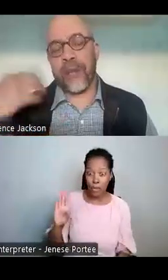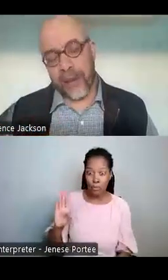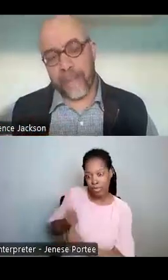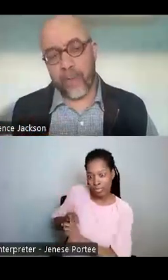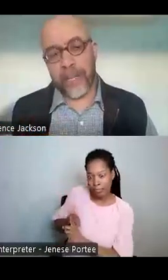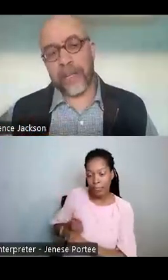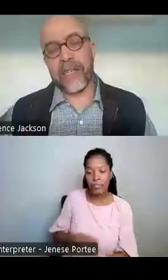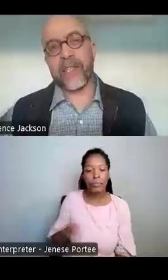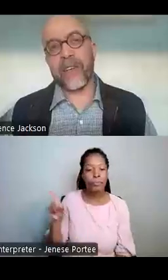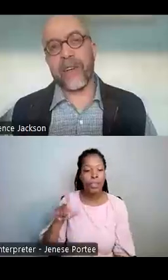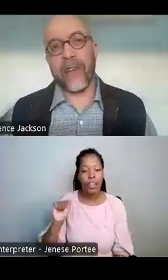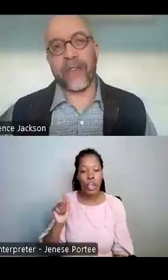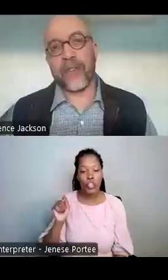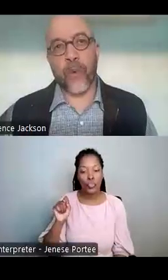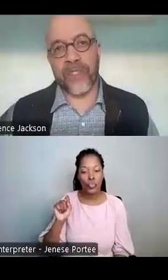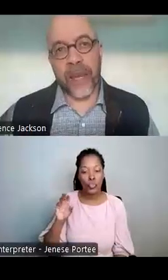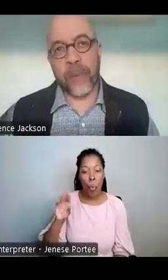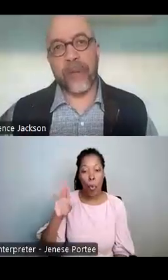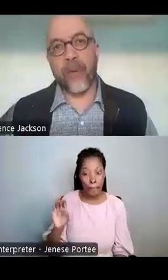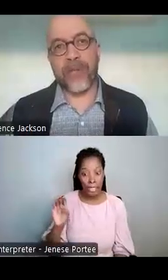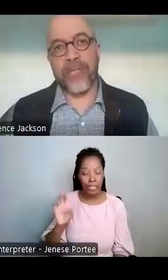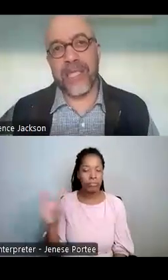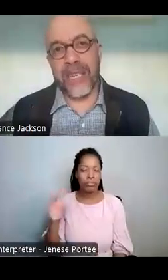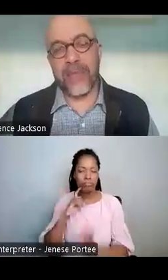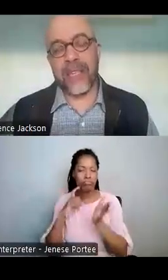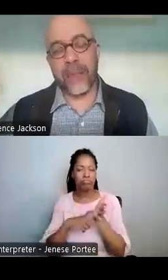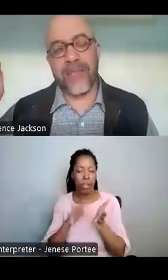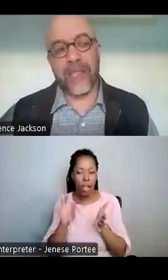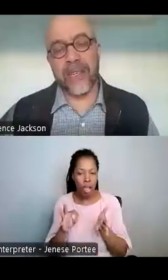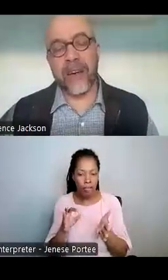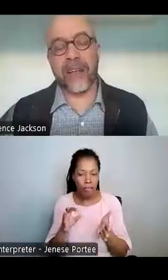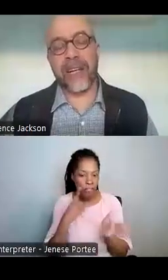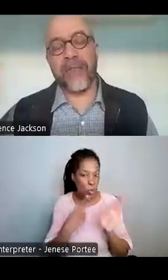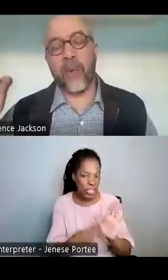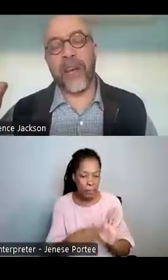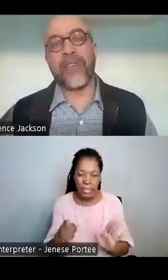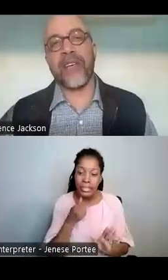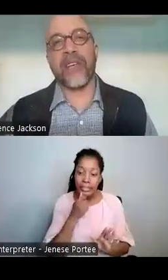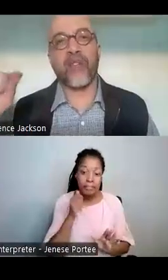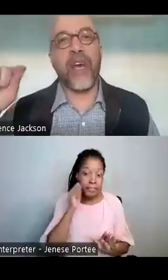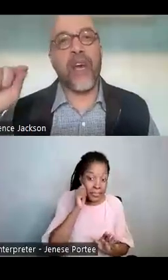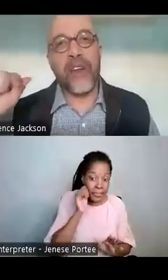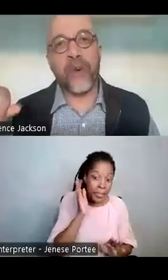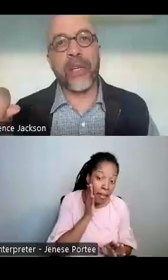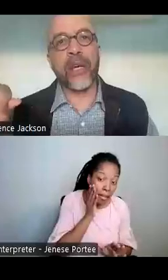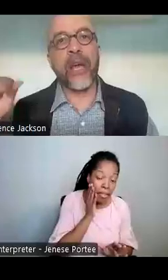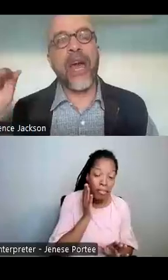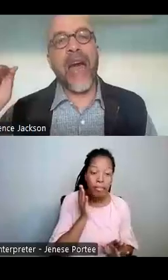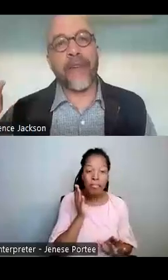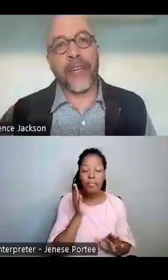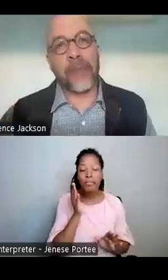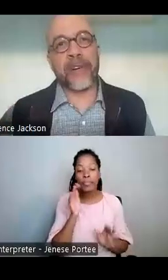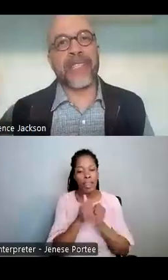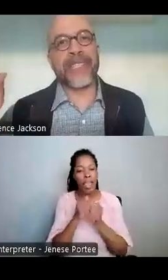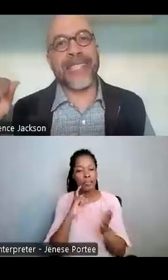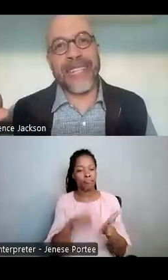Latrobe's recognition, like, for example, about what seems to him skin color and the way that he is noting